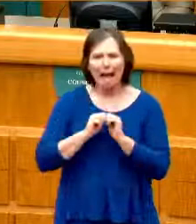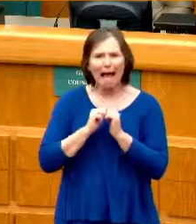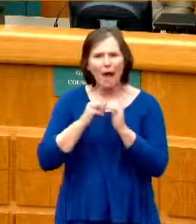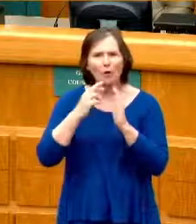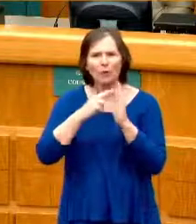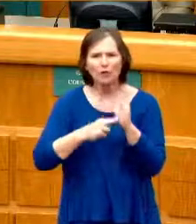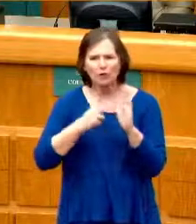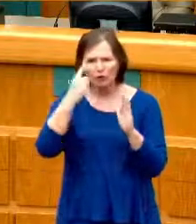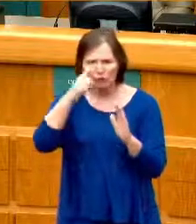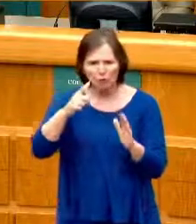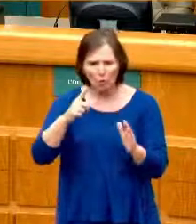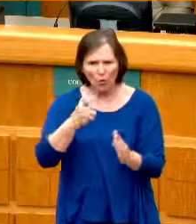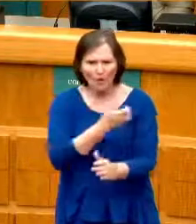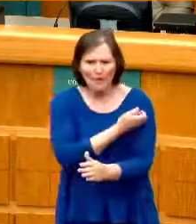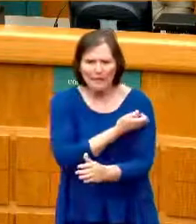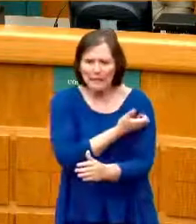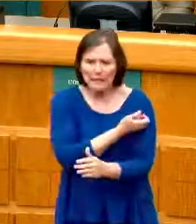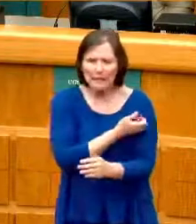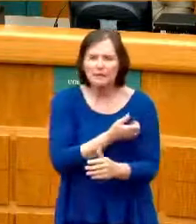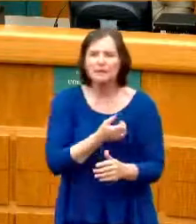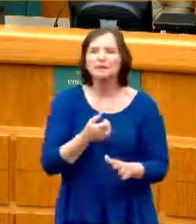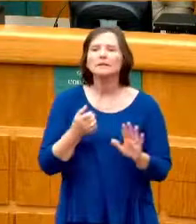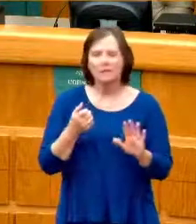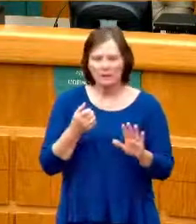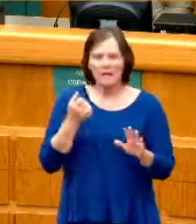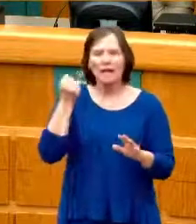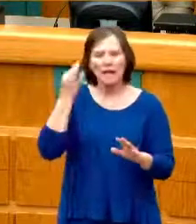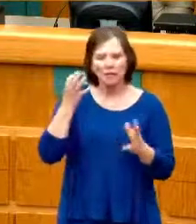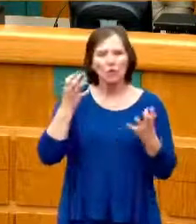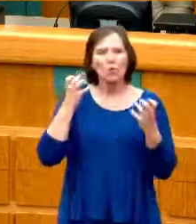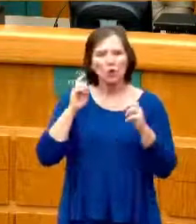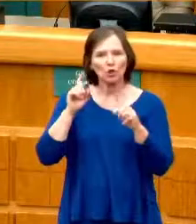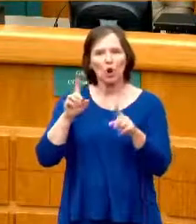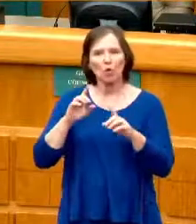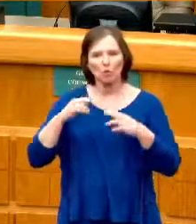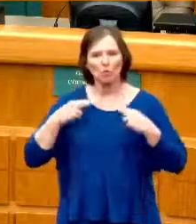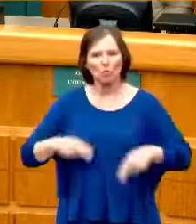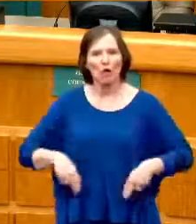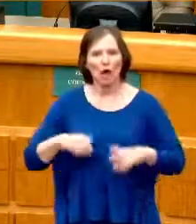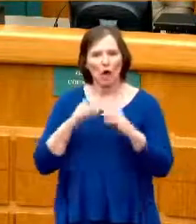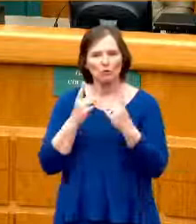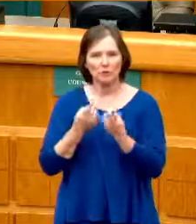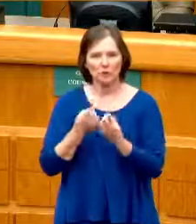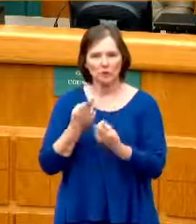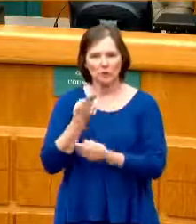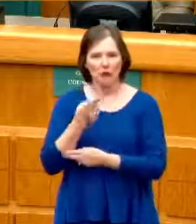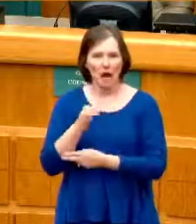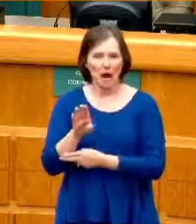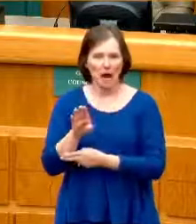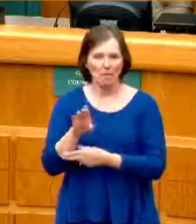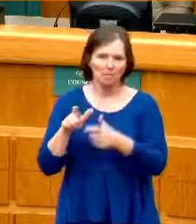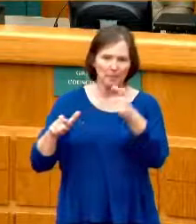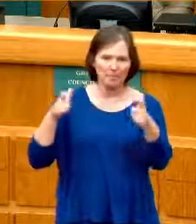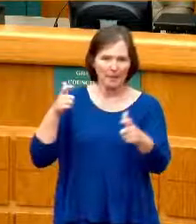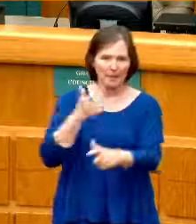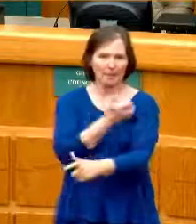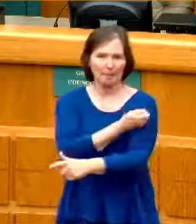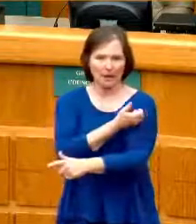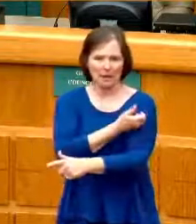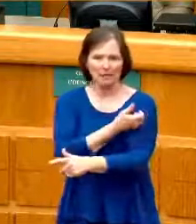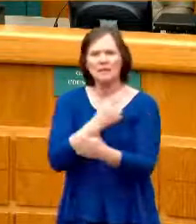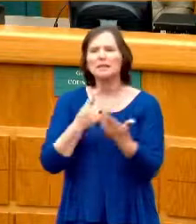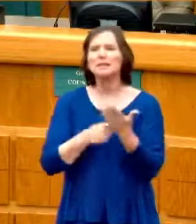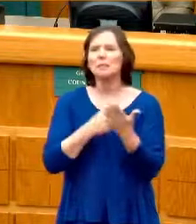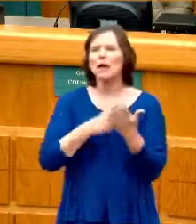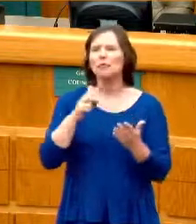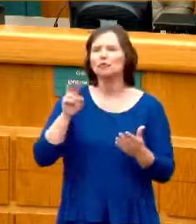for a clinic? So if you're wanting to go to one of the health district's hubs, and sometimes we're at Richard Borchard Fairgrounds, sometimes